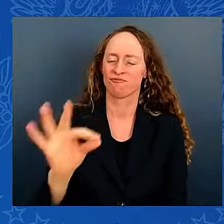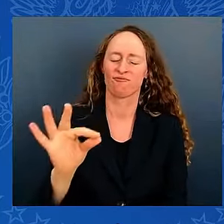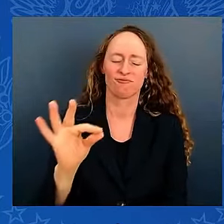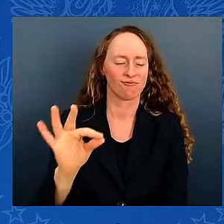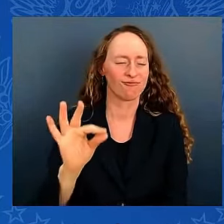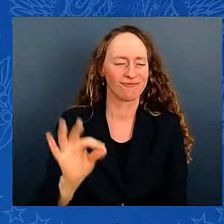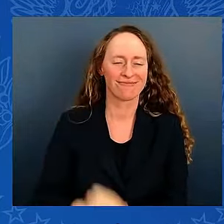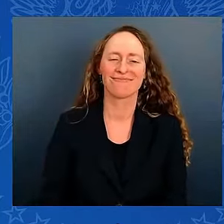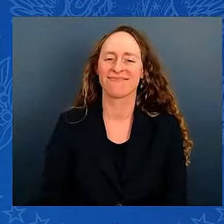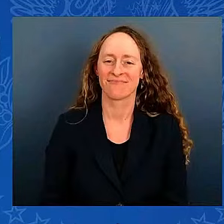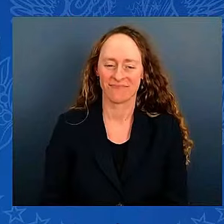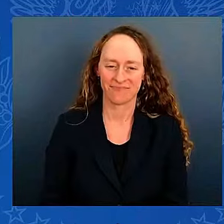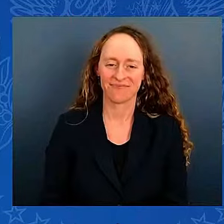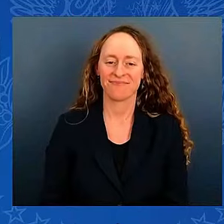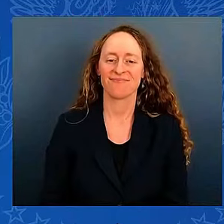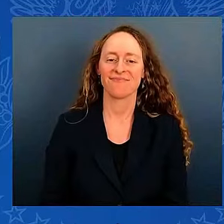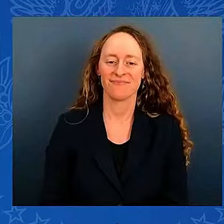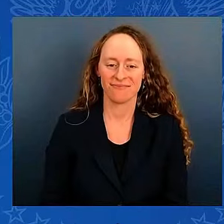your incredible courage.